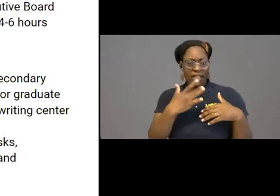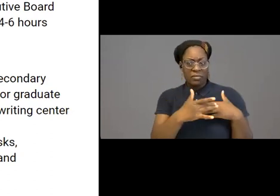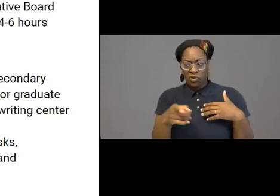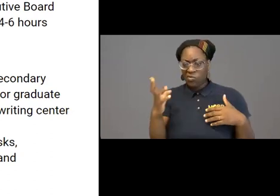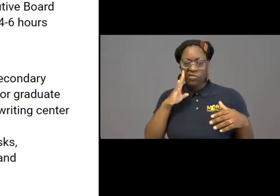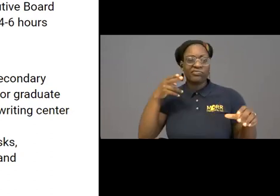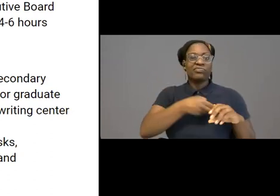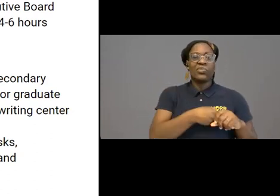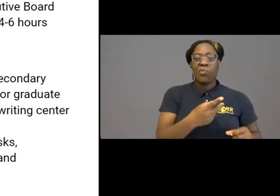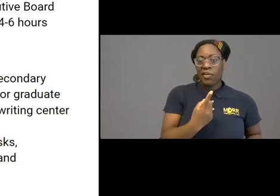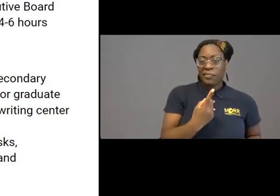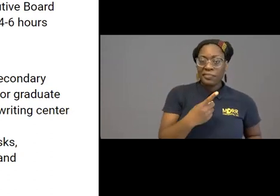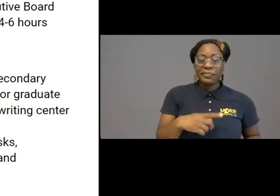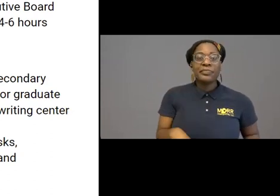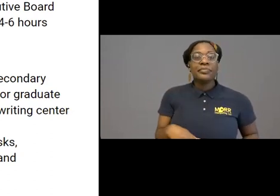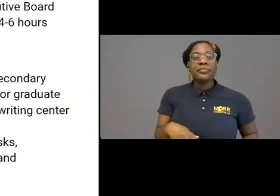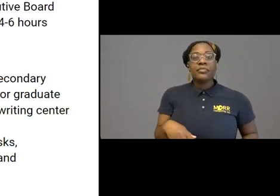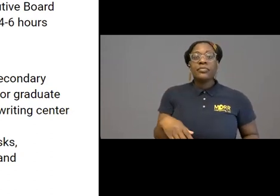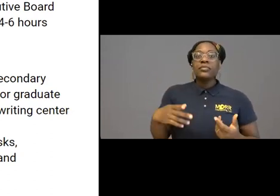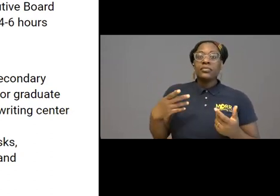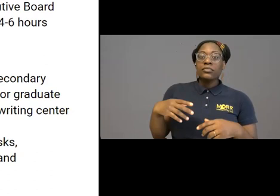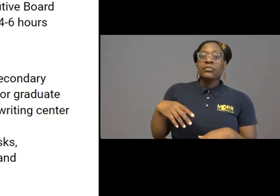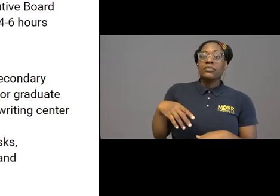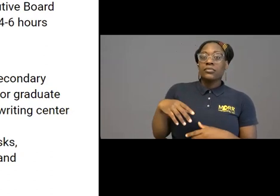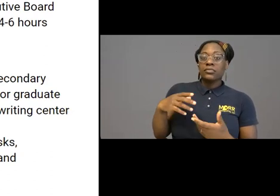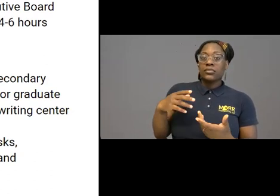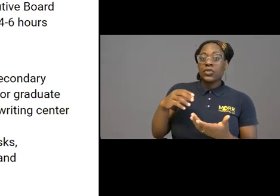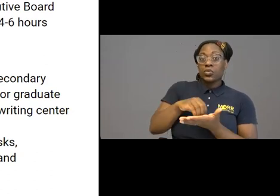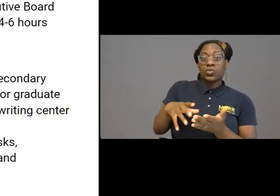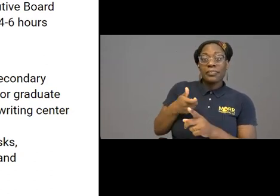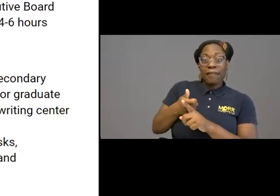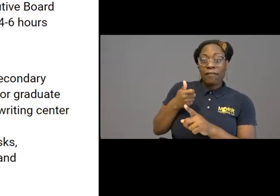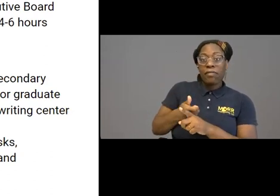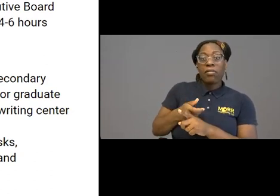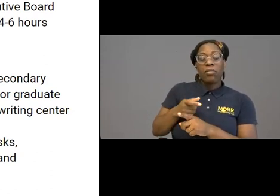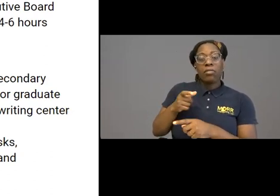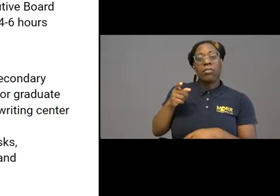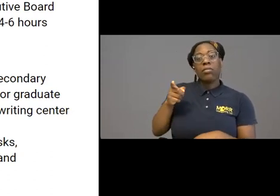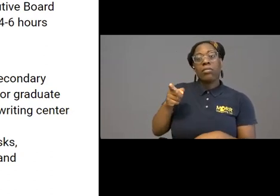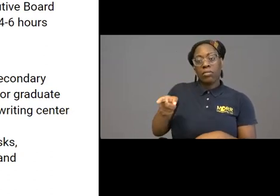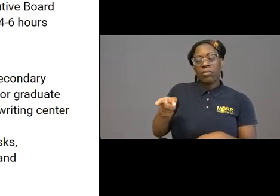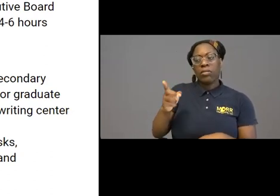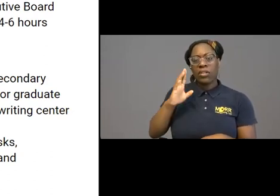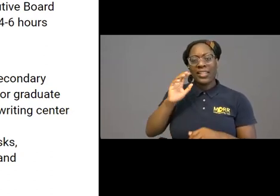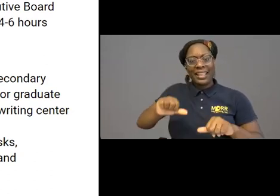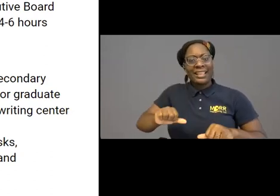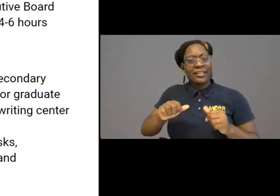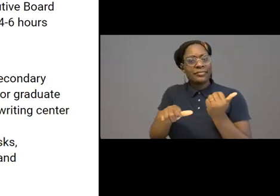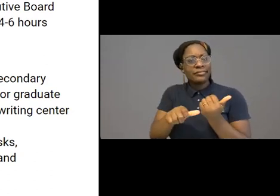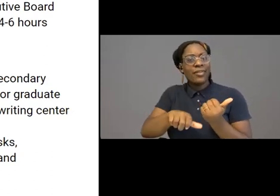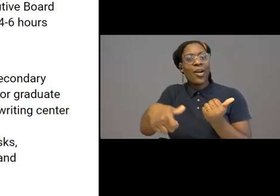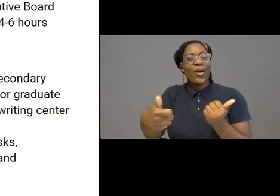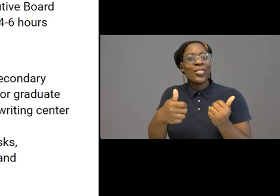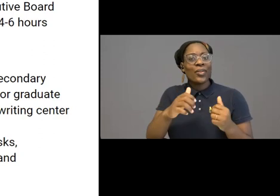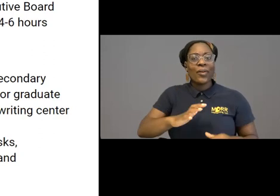are engaged in online writing center work. Outside of their committee work, student representatives can assist other officers with tasks